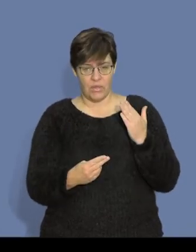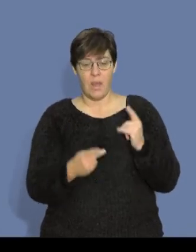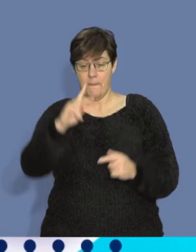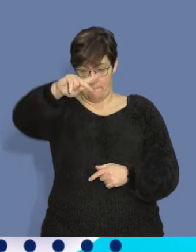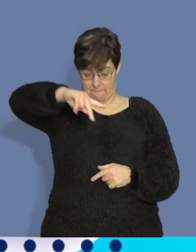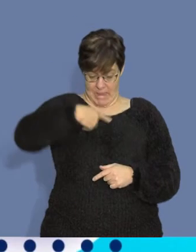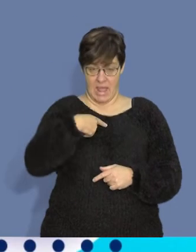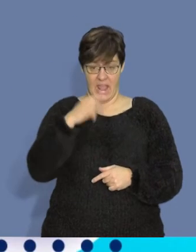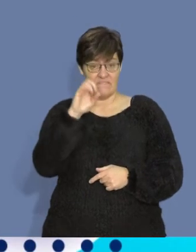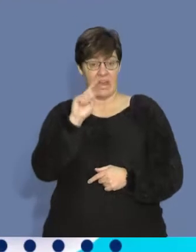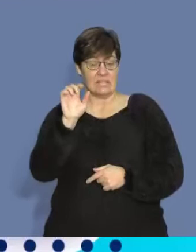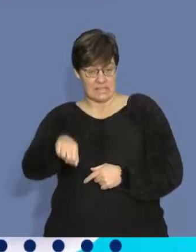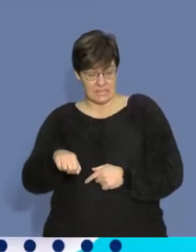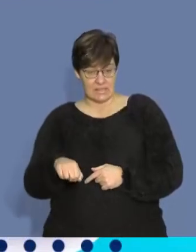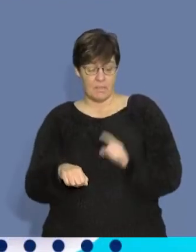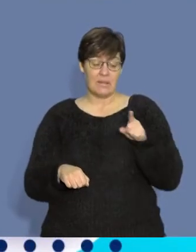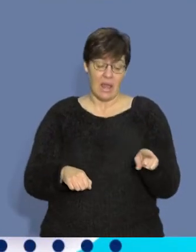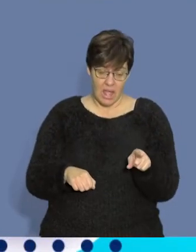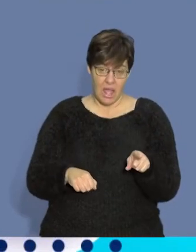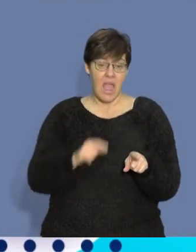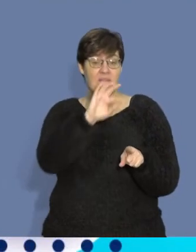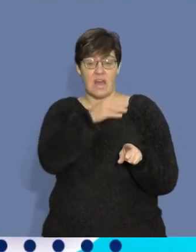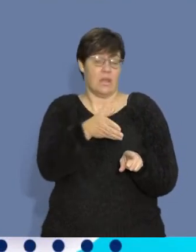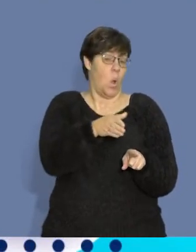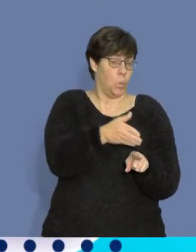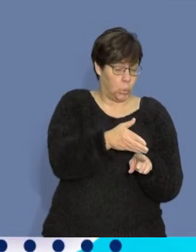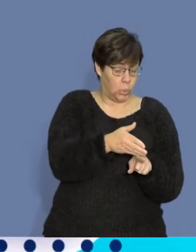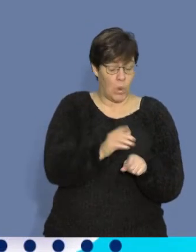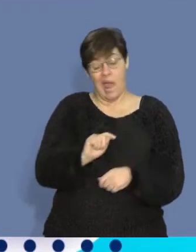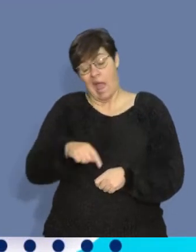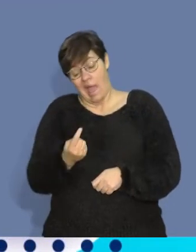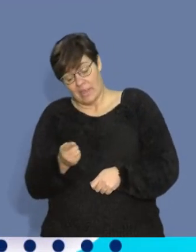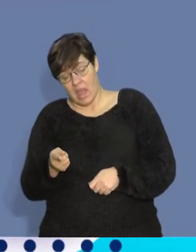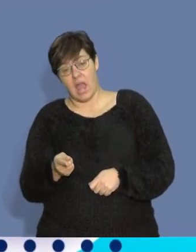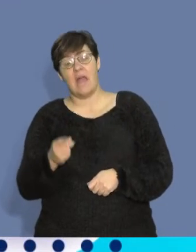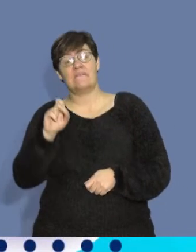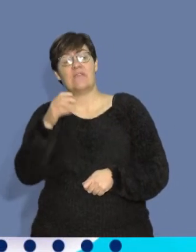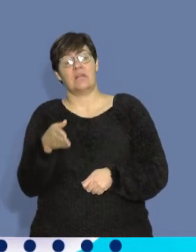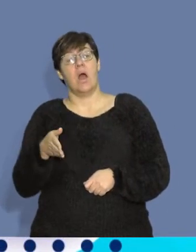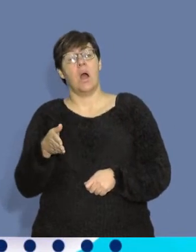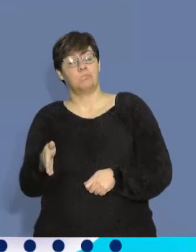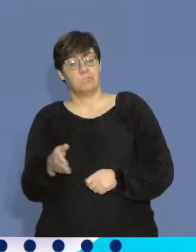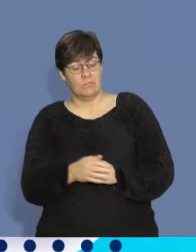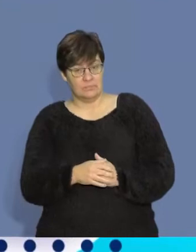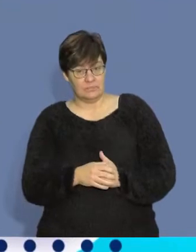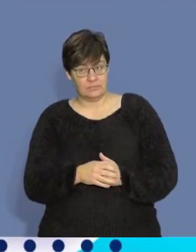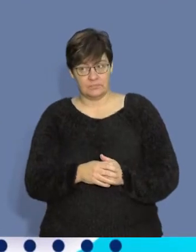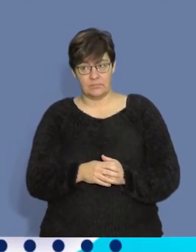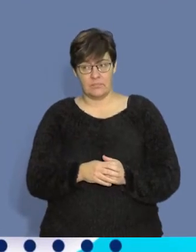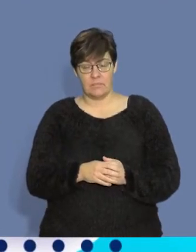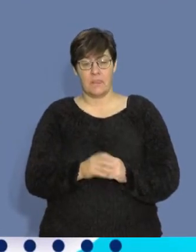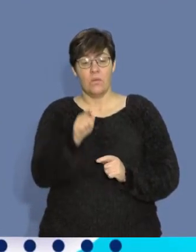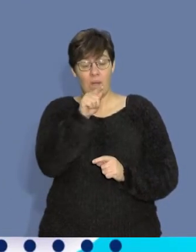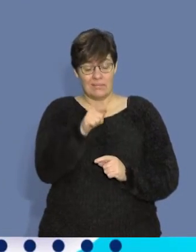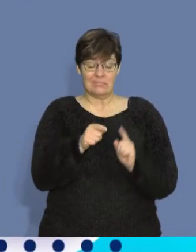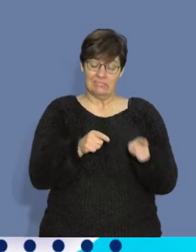VAT, but in one case it was exclusive of VAT. As you can see, you then had to work out the VAT amount by